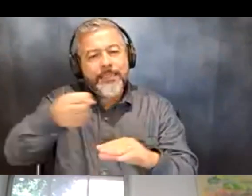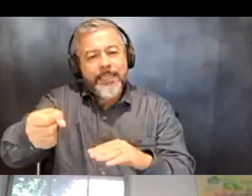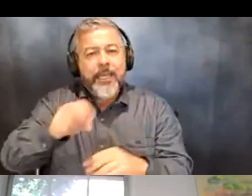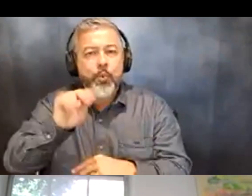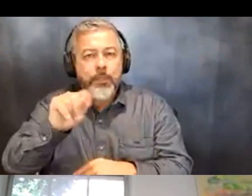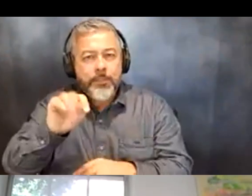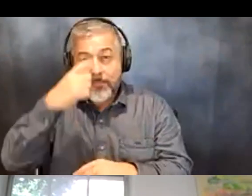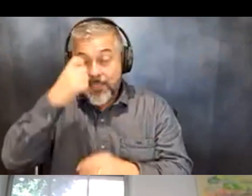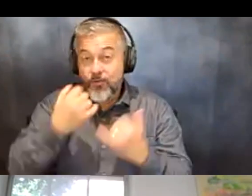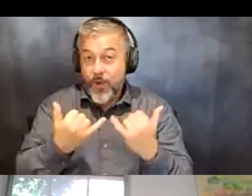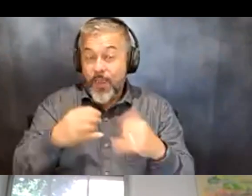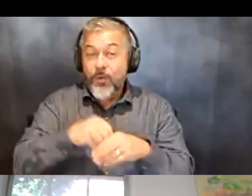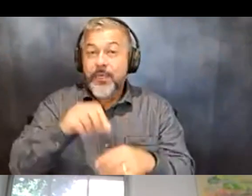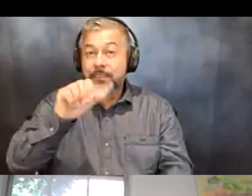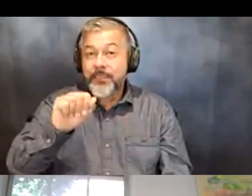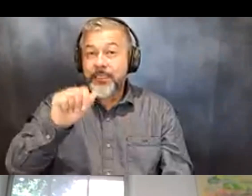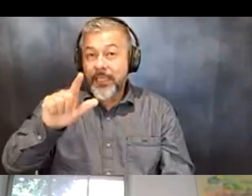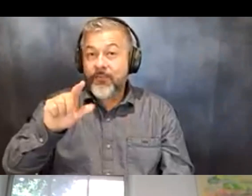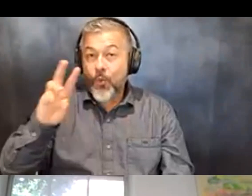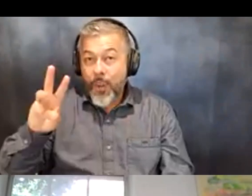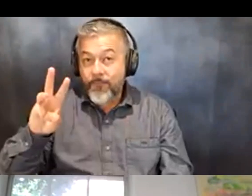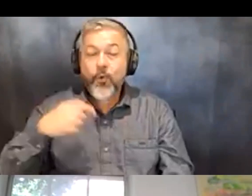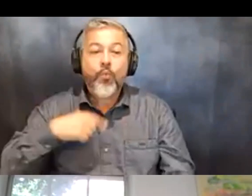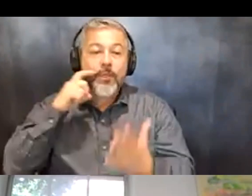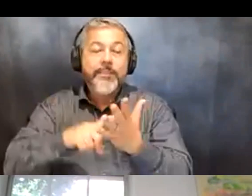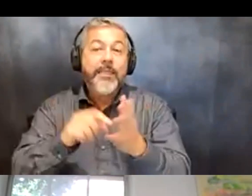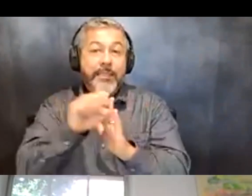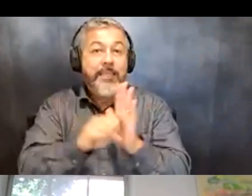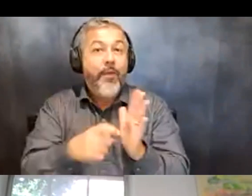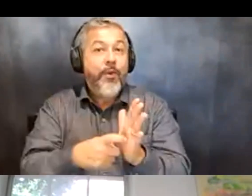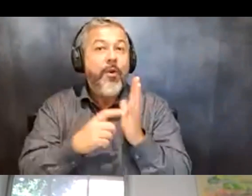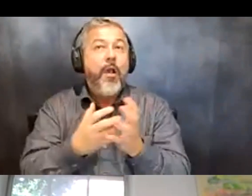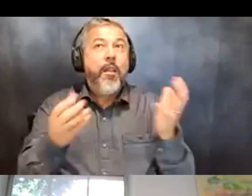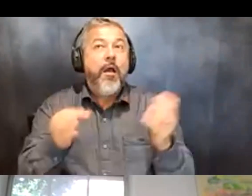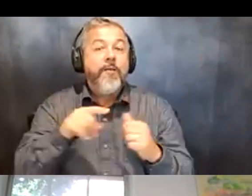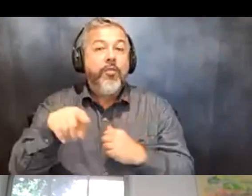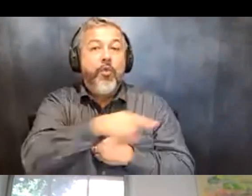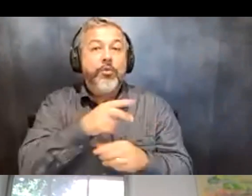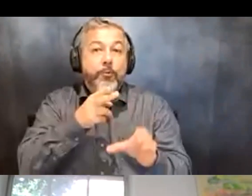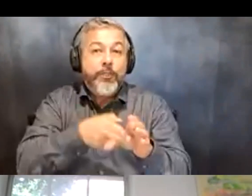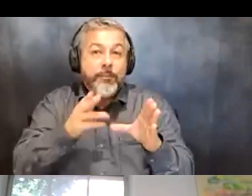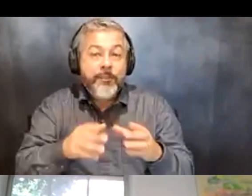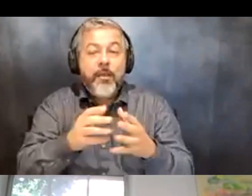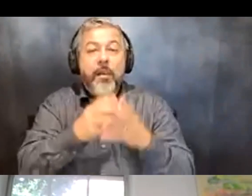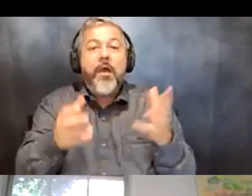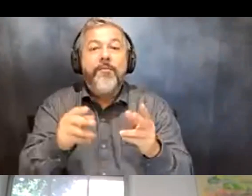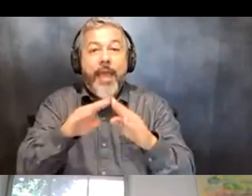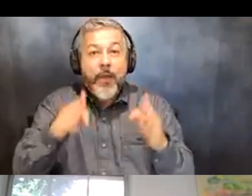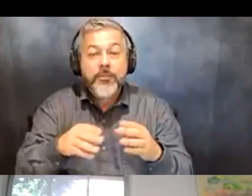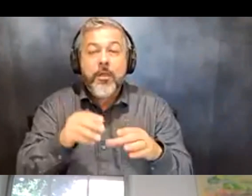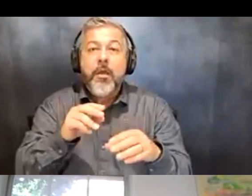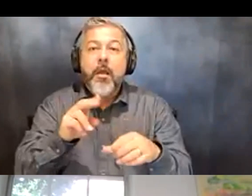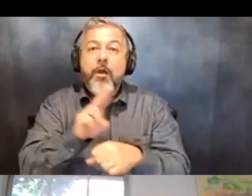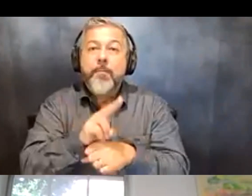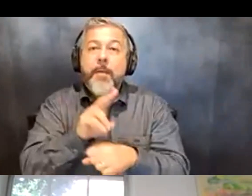in the assisted living waiver, we're seeing the state requiring a lot of those participants, a lot of those slots to be occupied by people